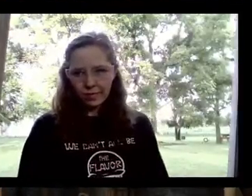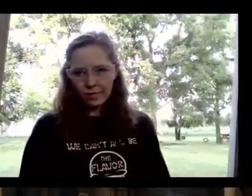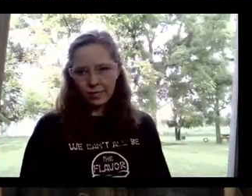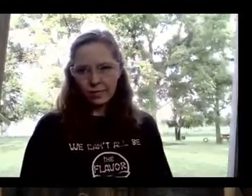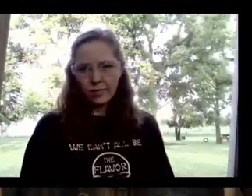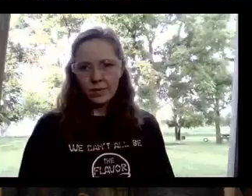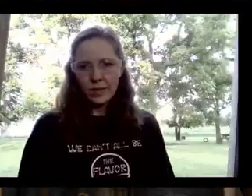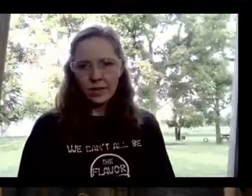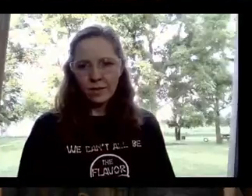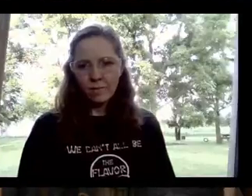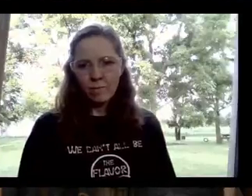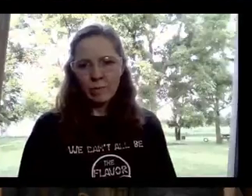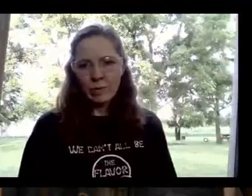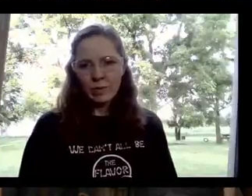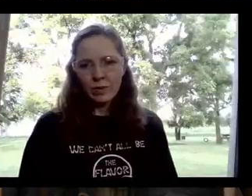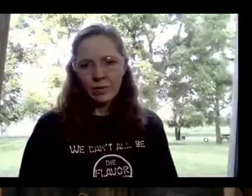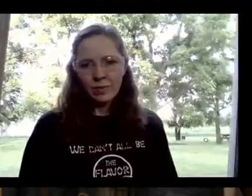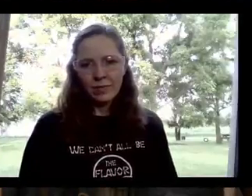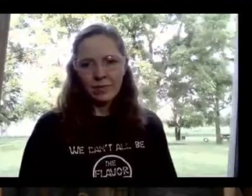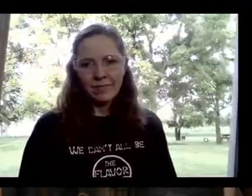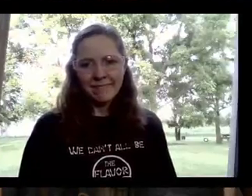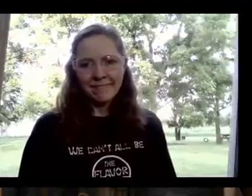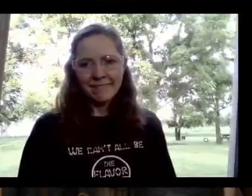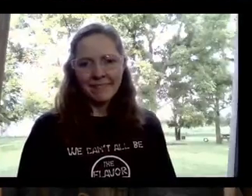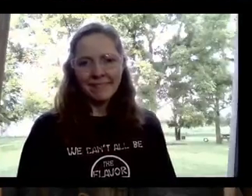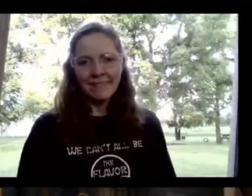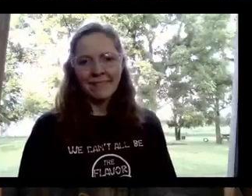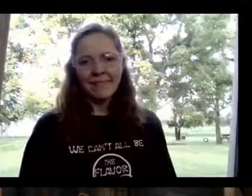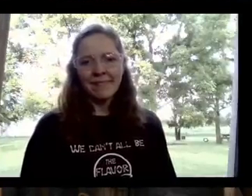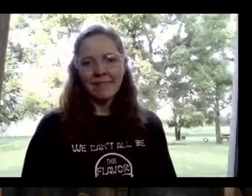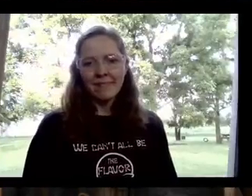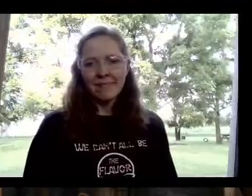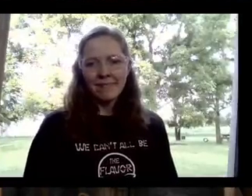We are almost there to the welding heat.